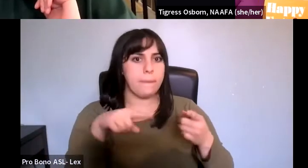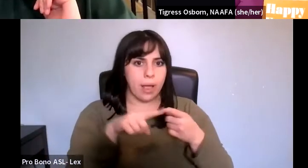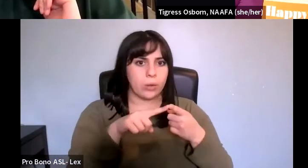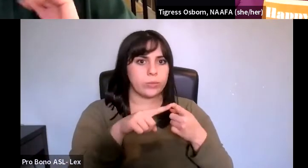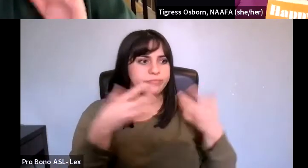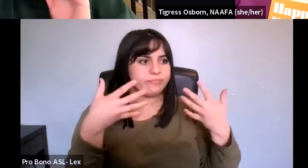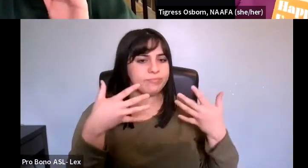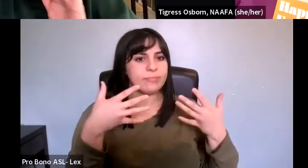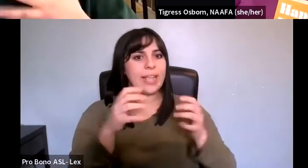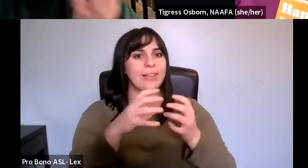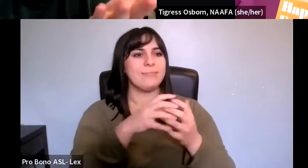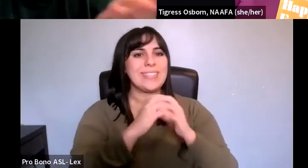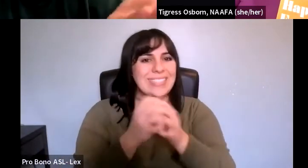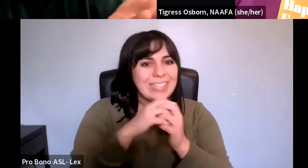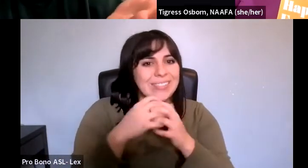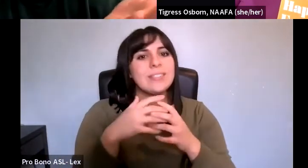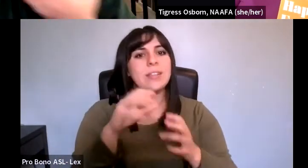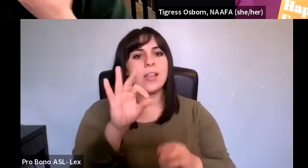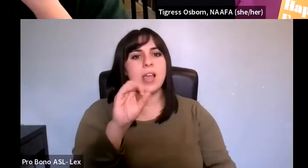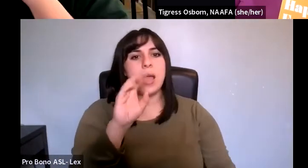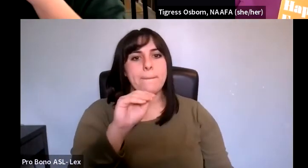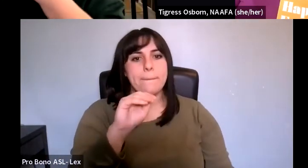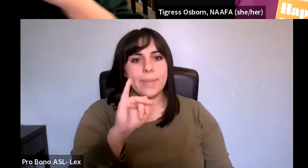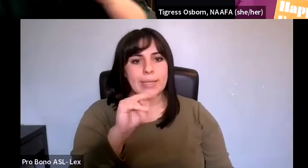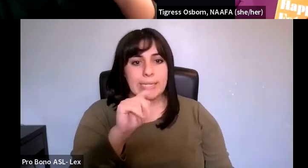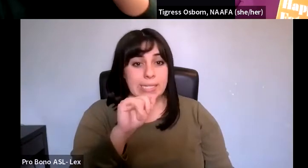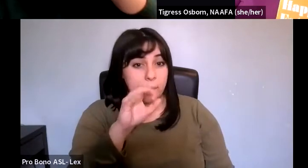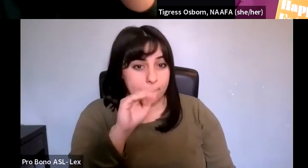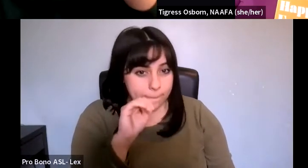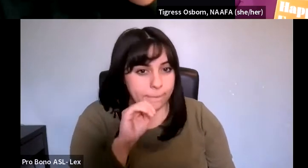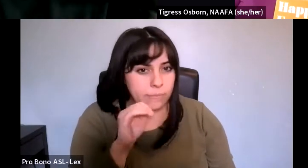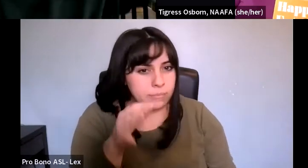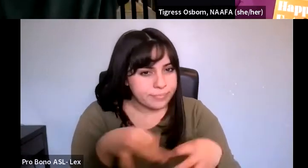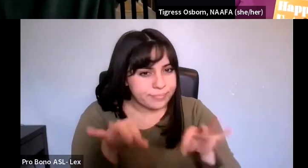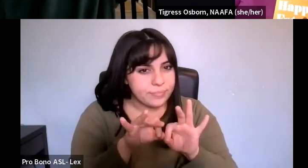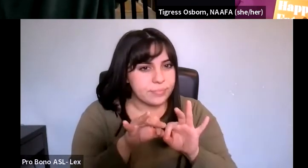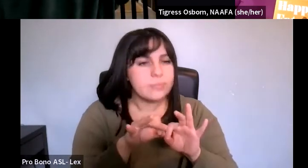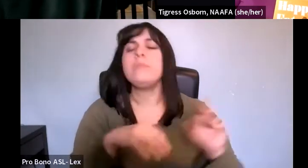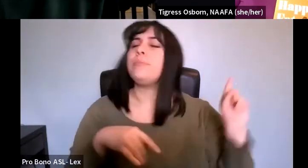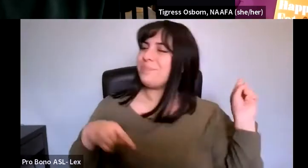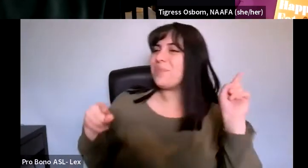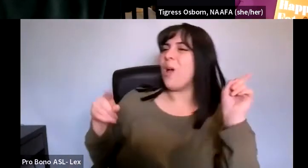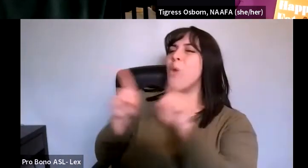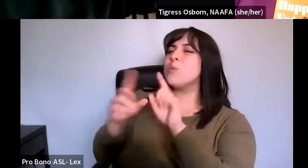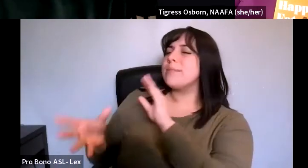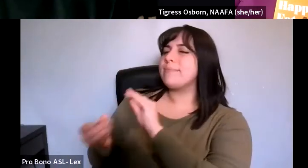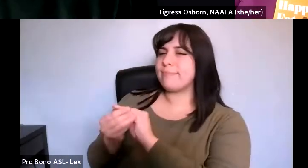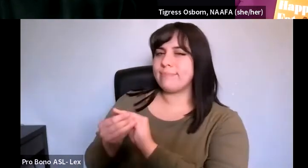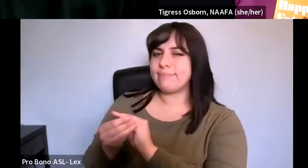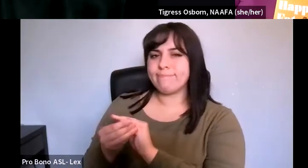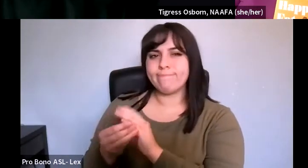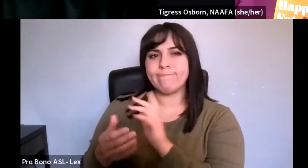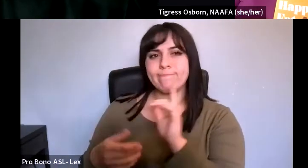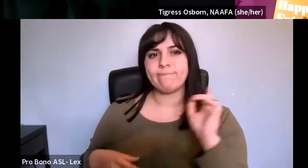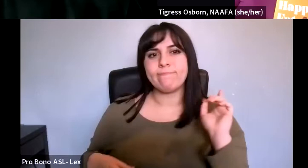And also turns out to people who are not new to it, like, there are some of the most sort of hardcore